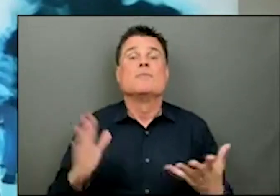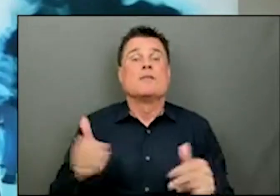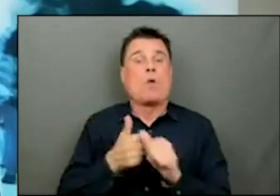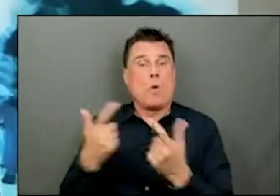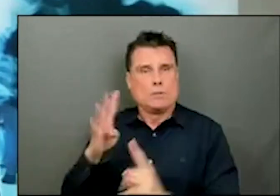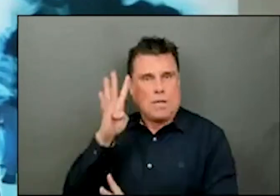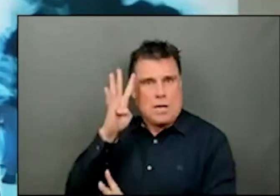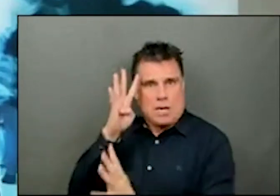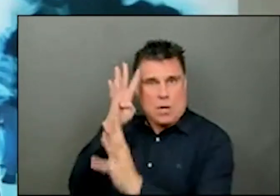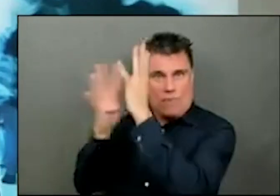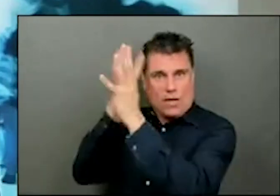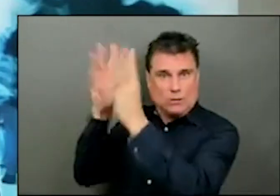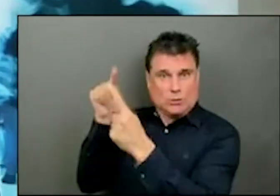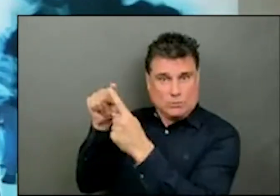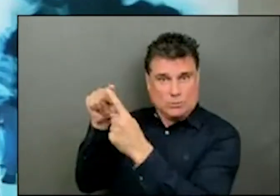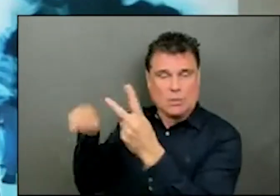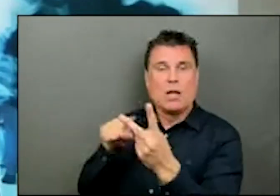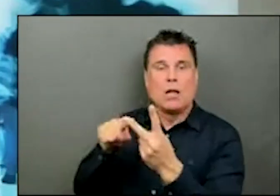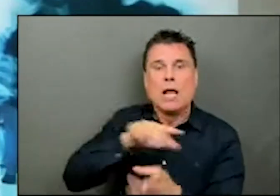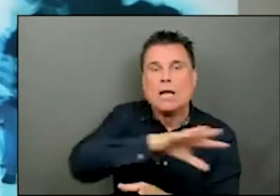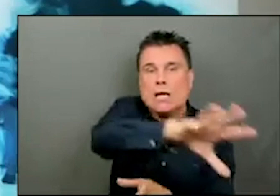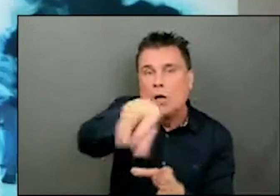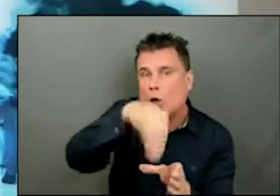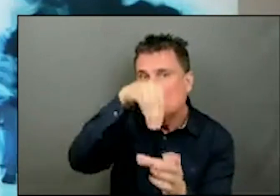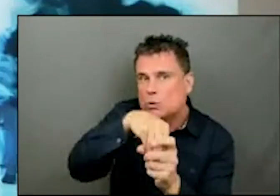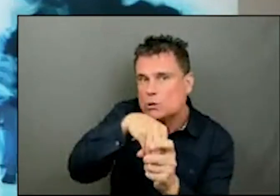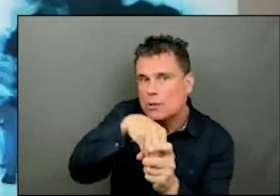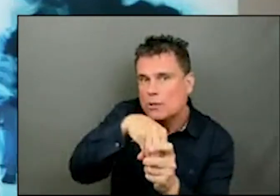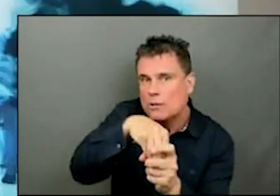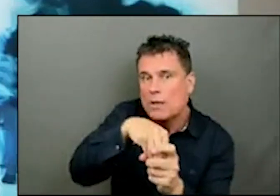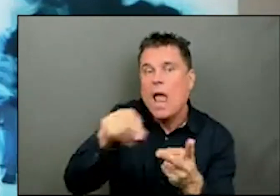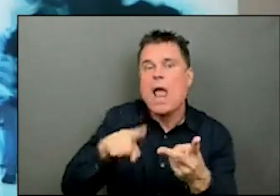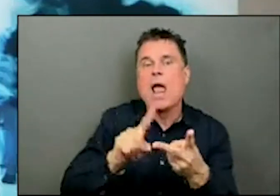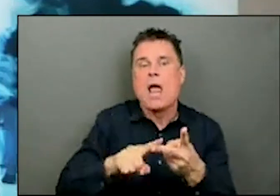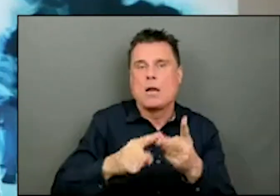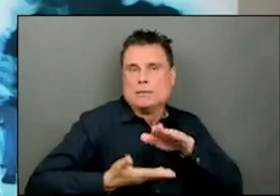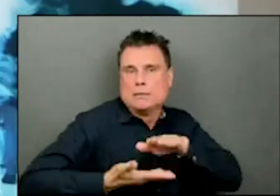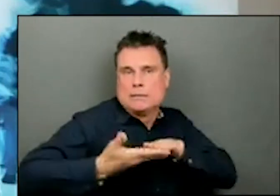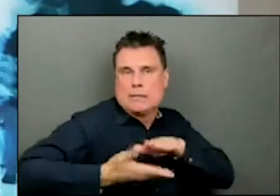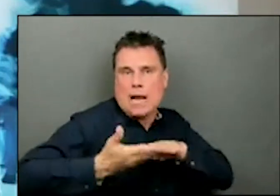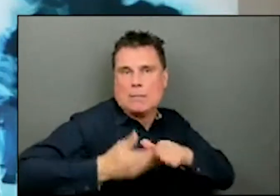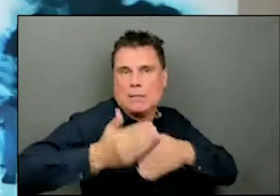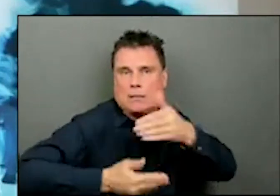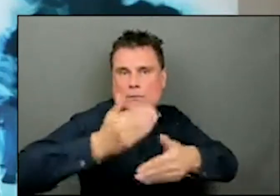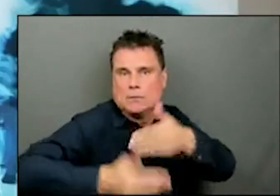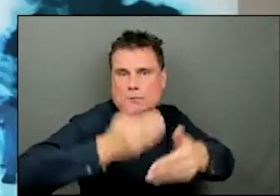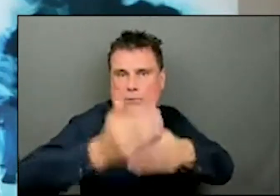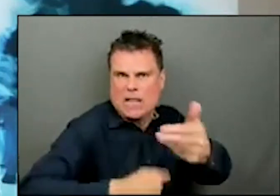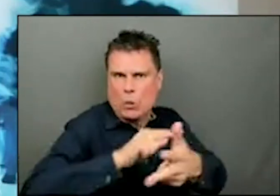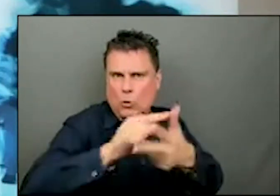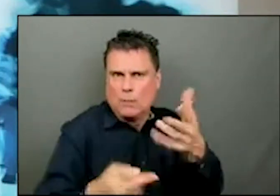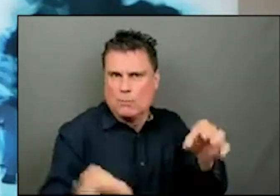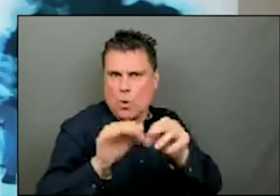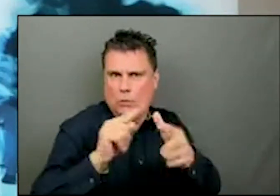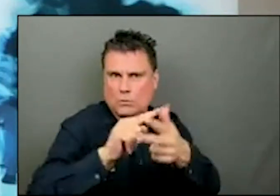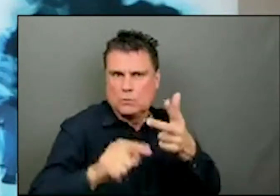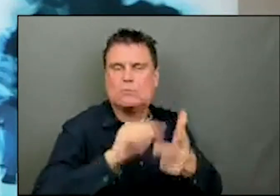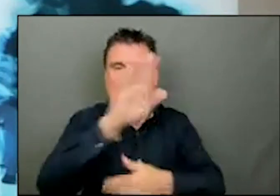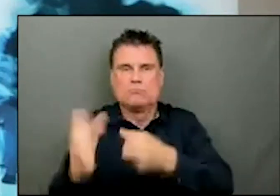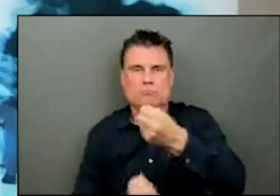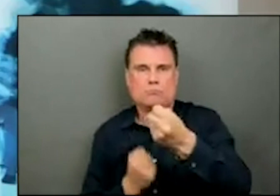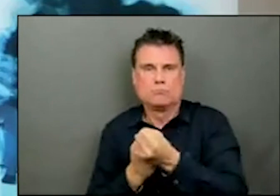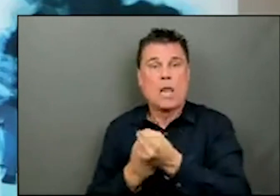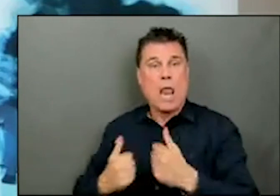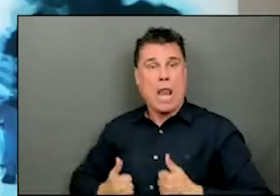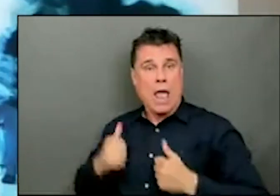the InBC Fund will create an important competitive advantage for businesses and for the BC life sciences sector and other sectors, as has already